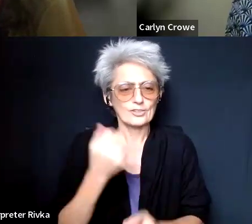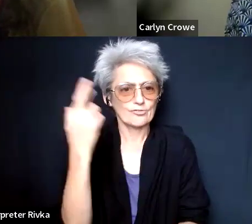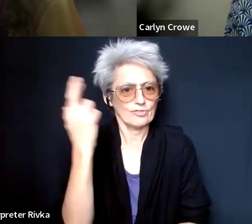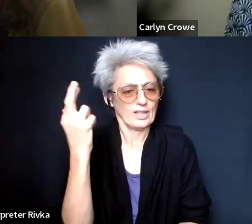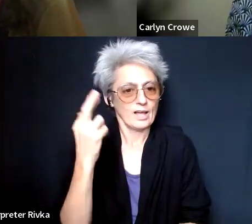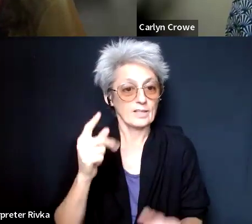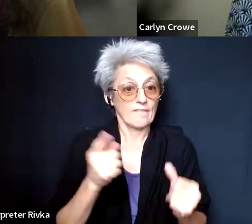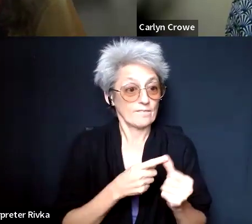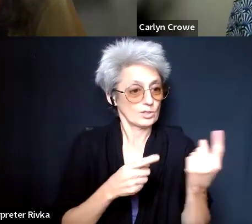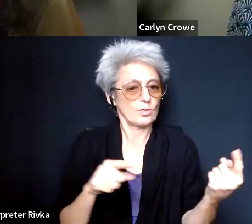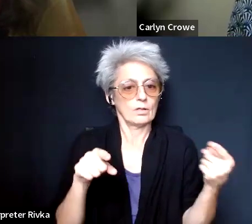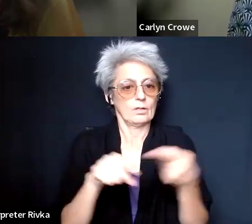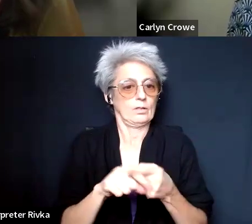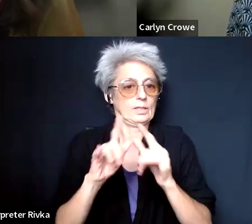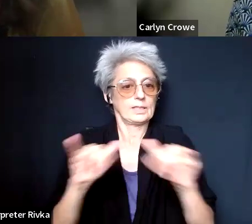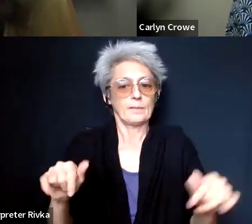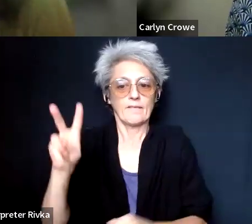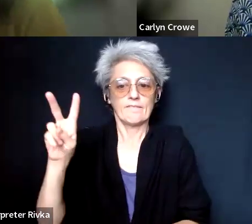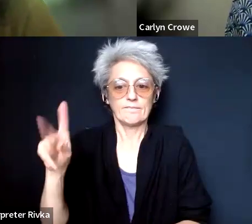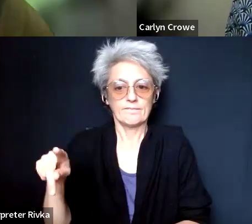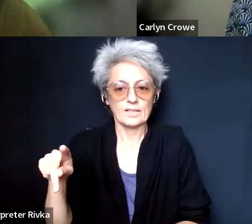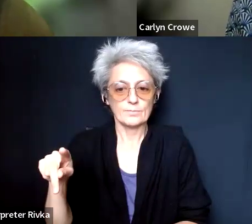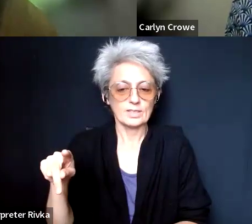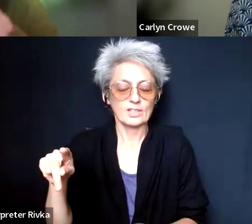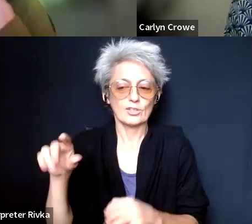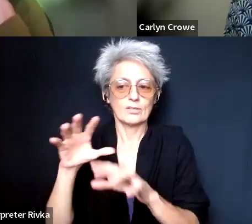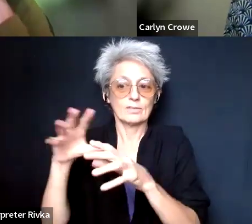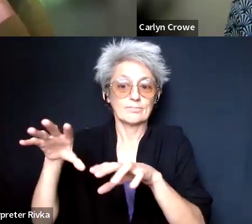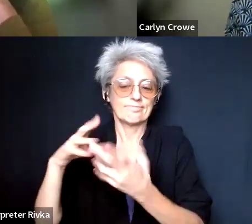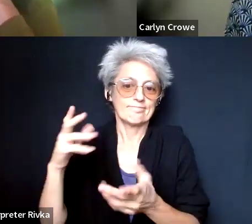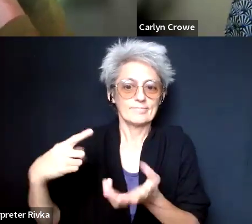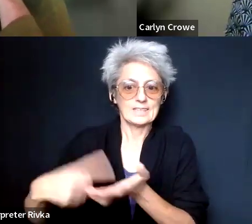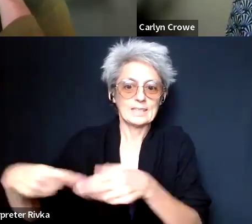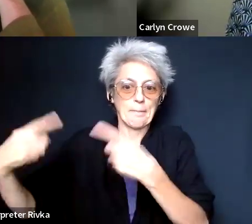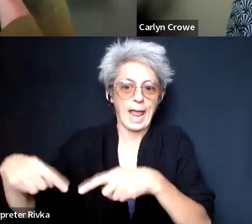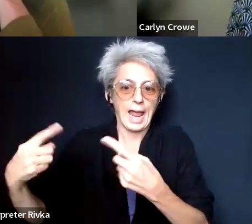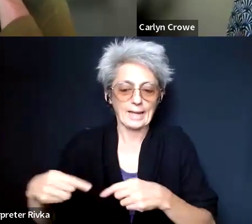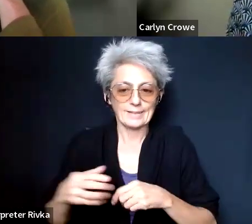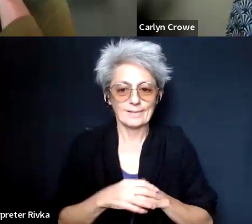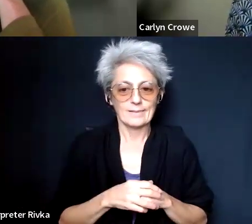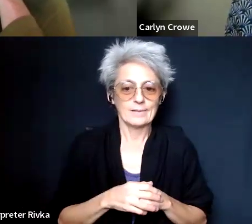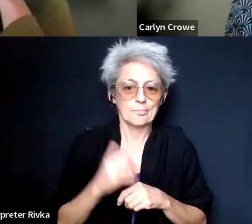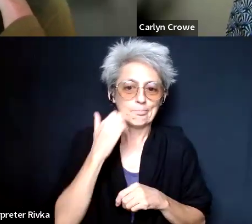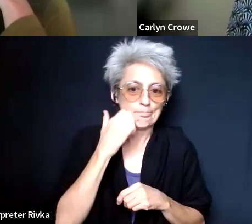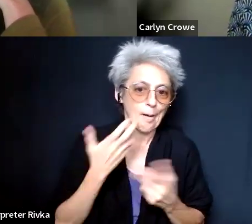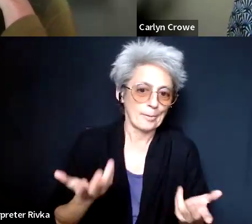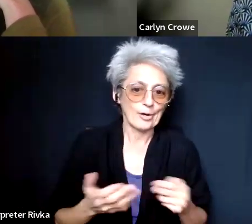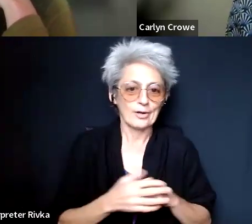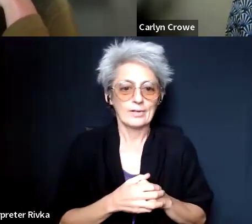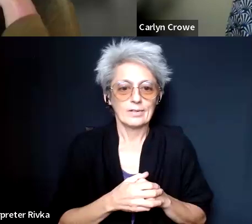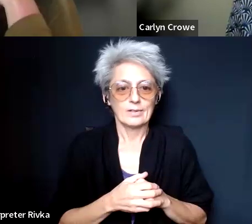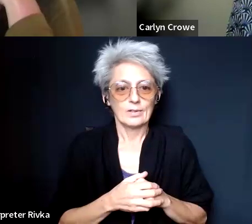same time as the vice presidential debate. So that's kind of a bummer. We didn't know that when this